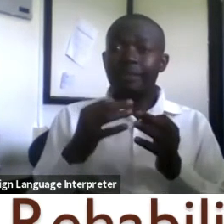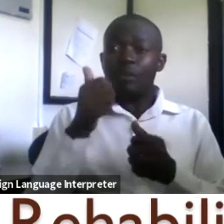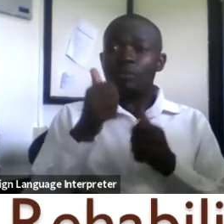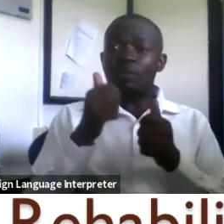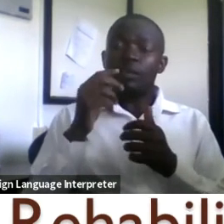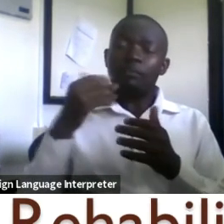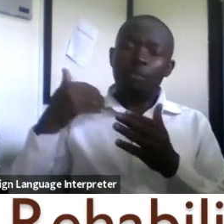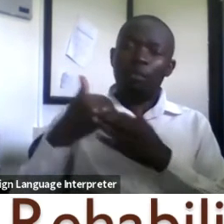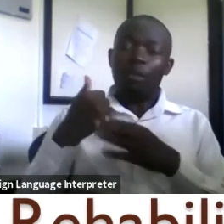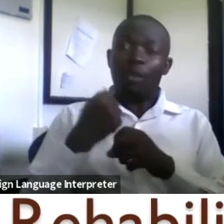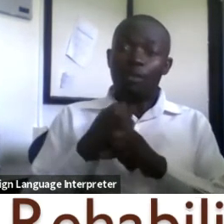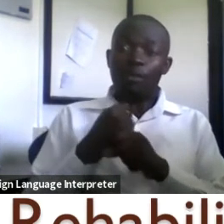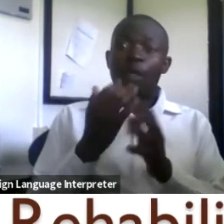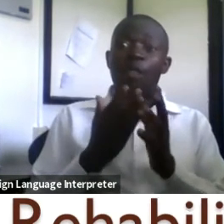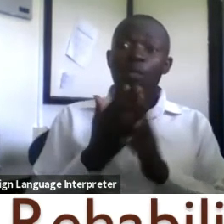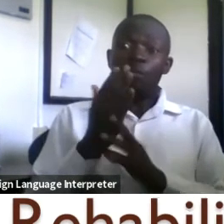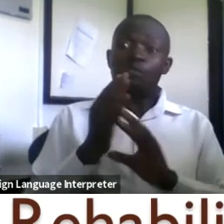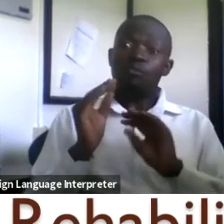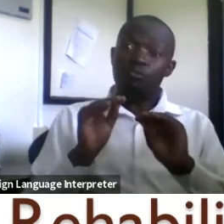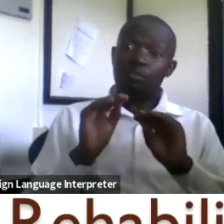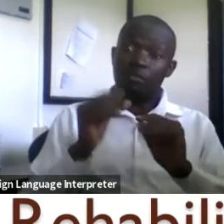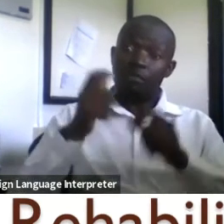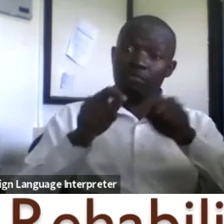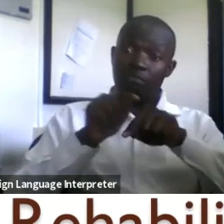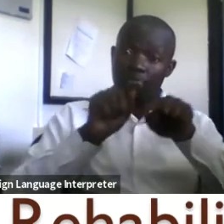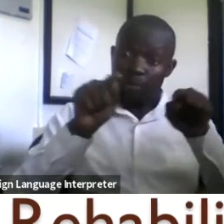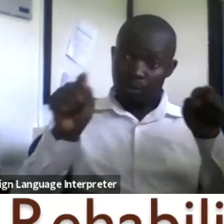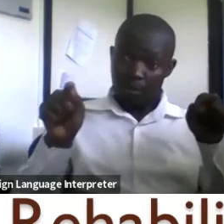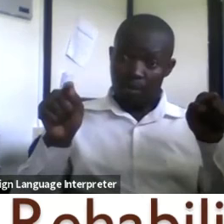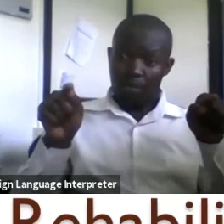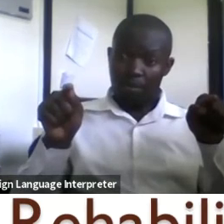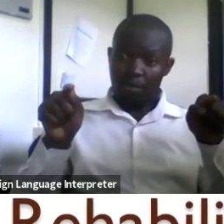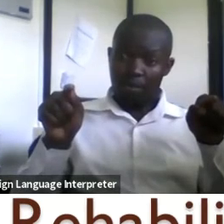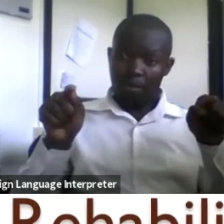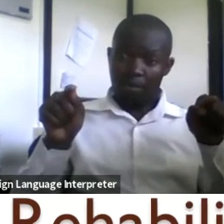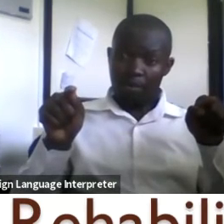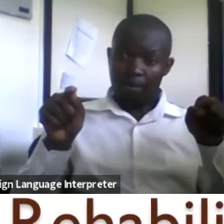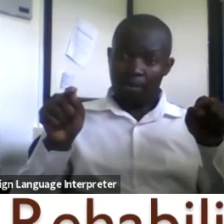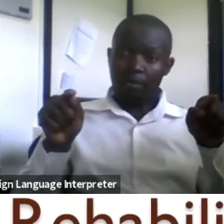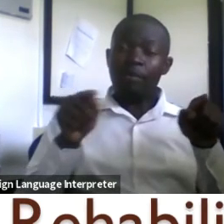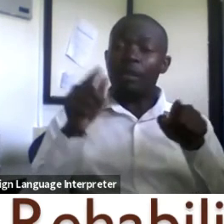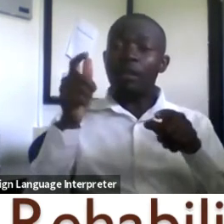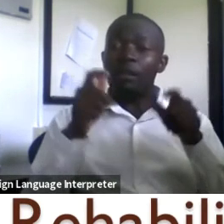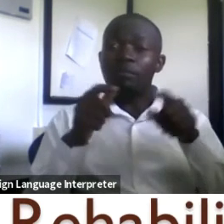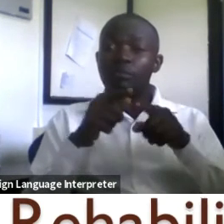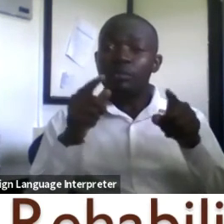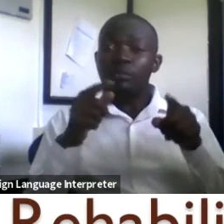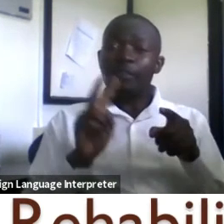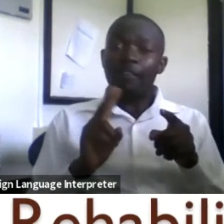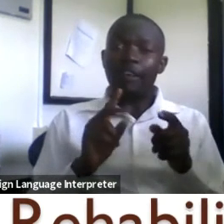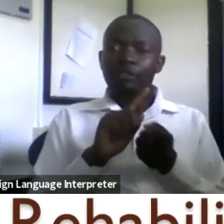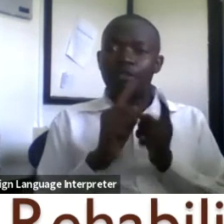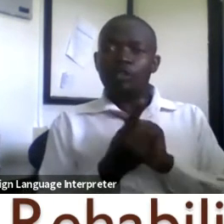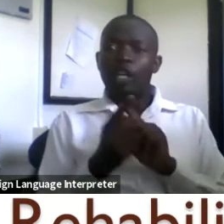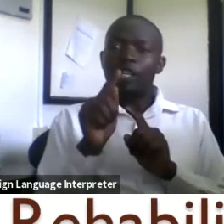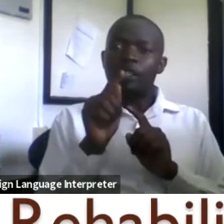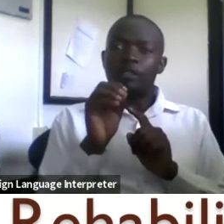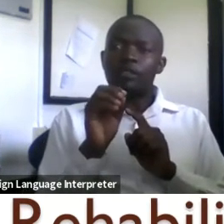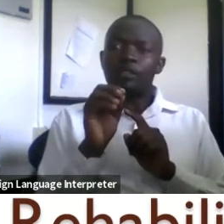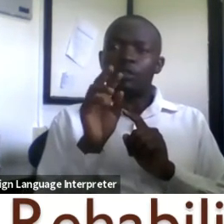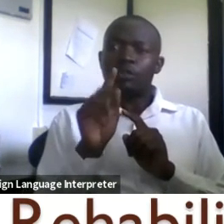doing through trained people who are trained, and there are a lot of people sitting here who are also trainers who have